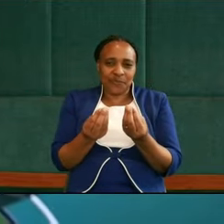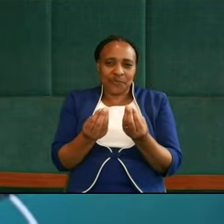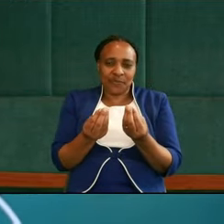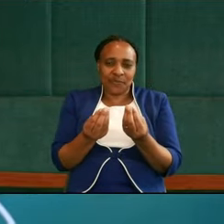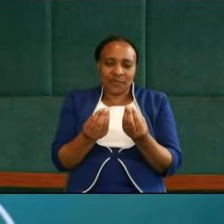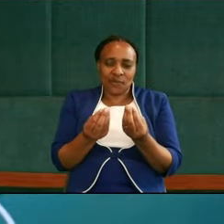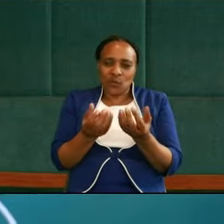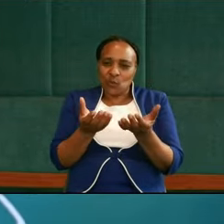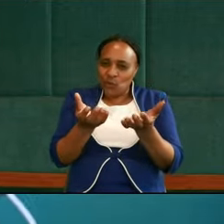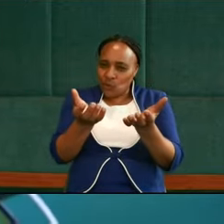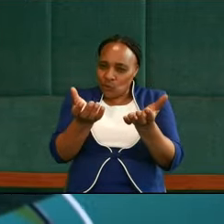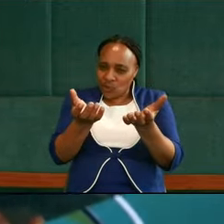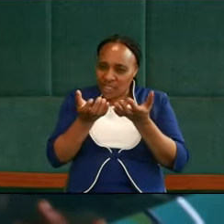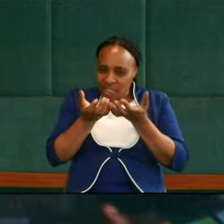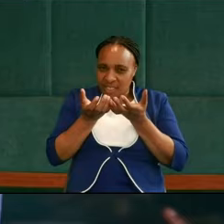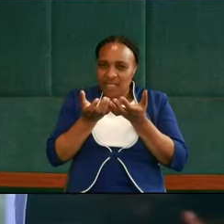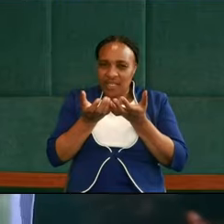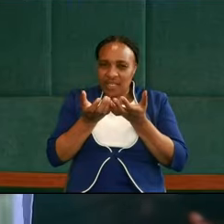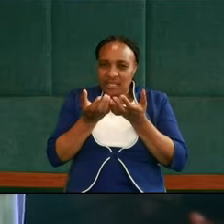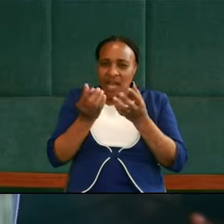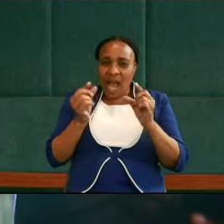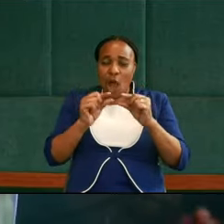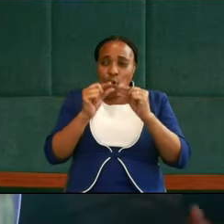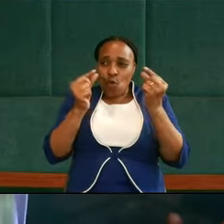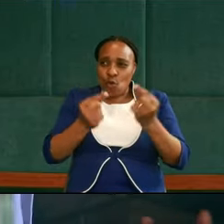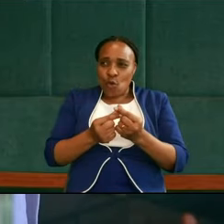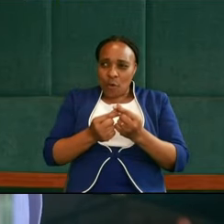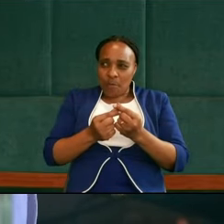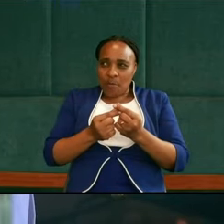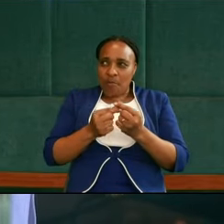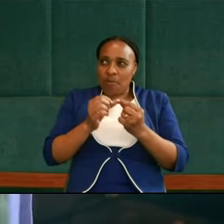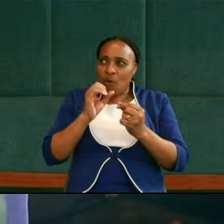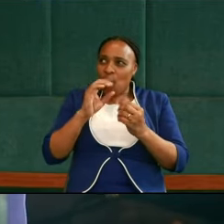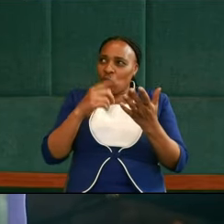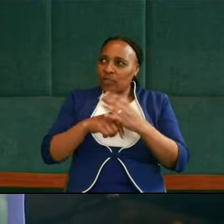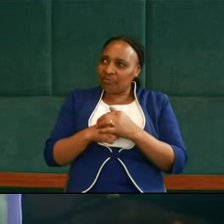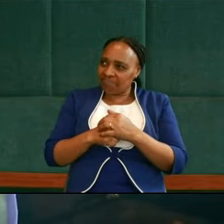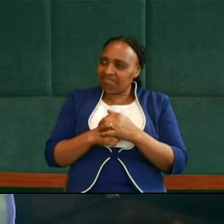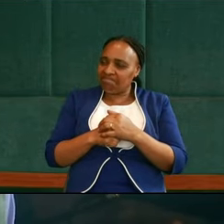We need a group of Naboth